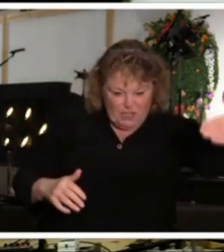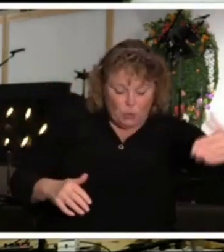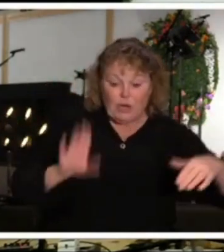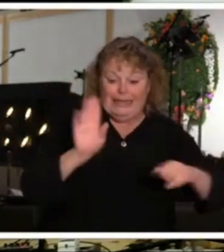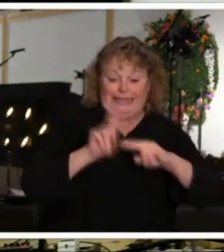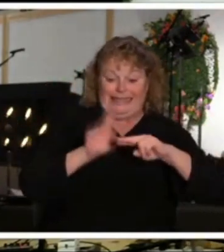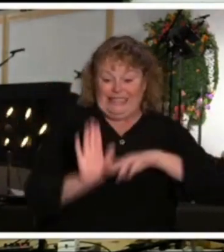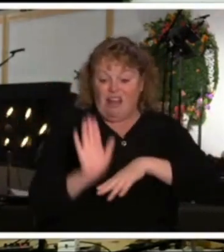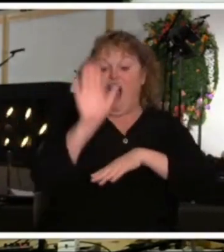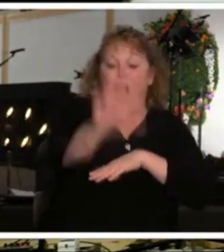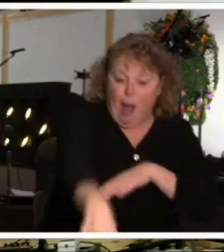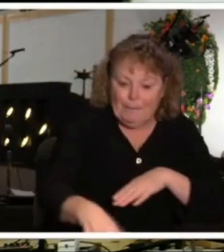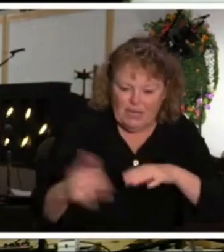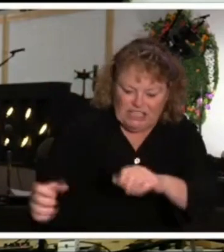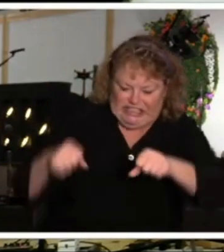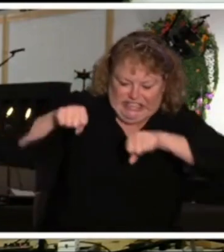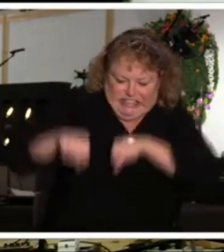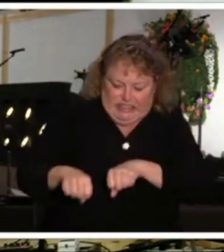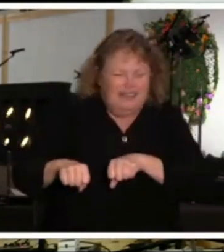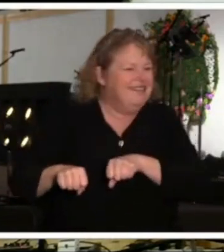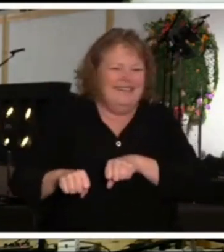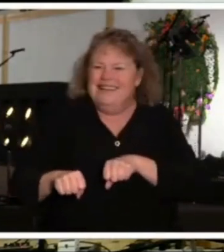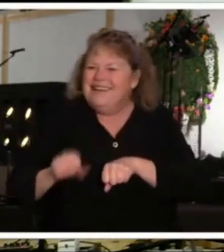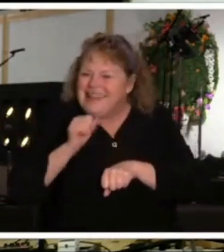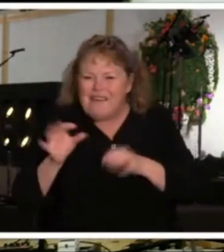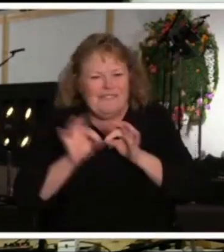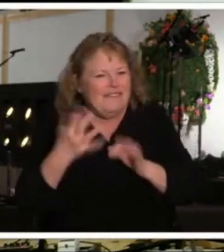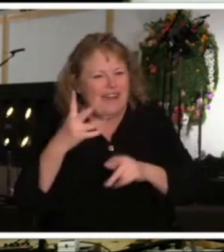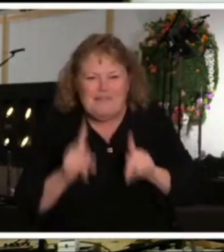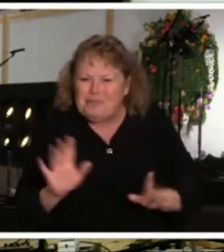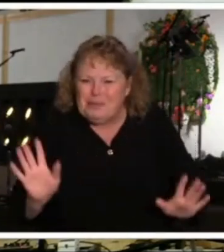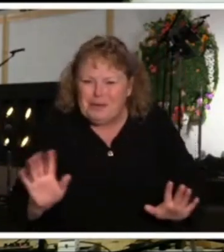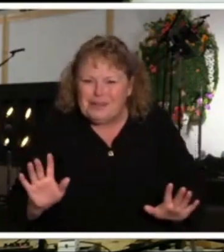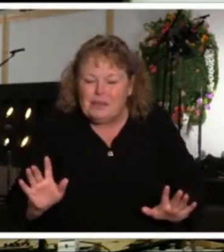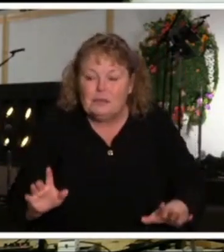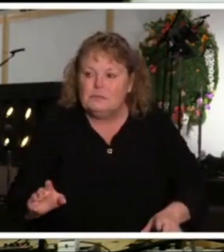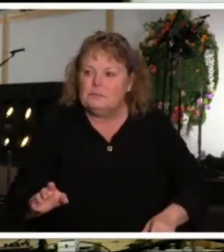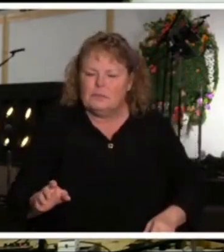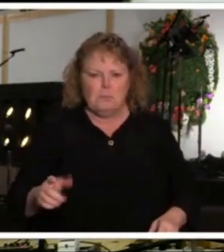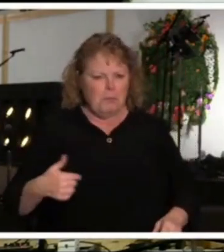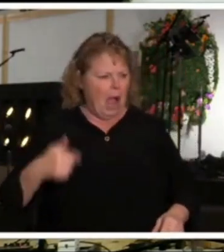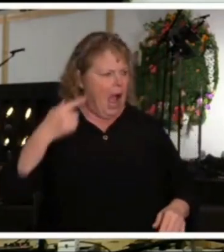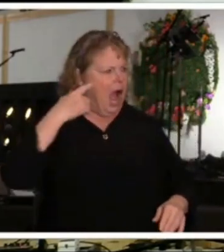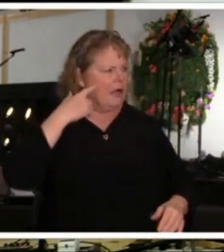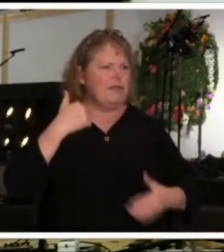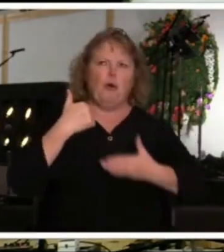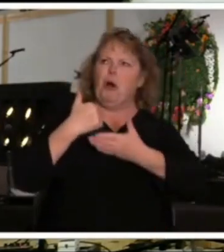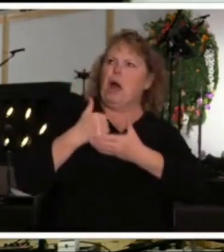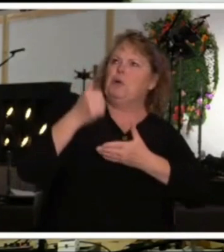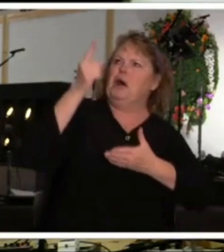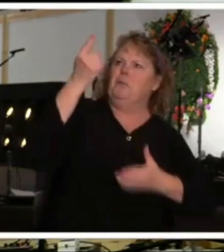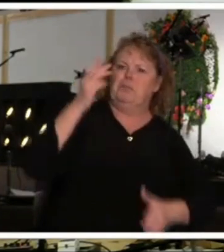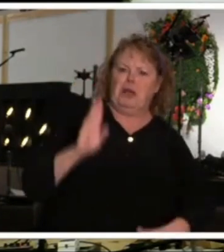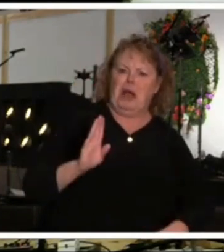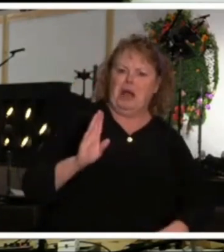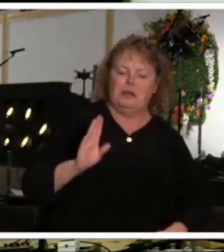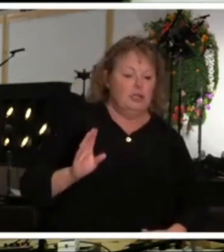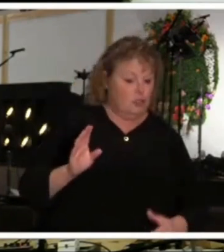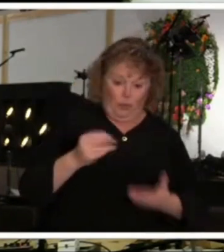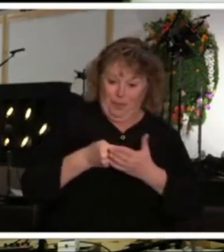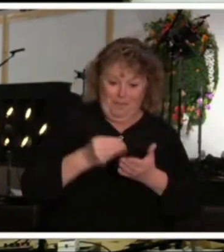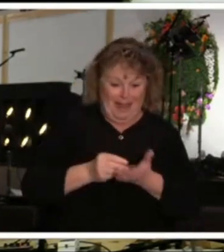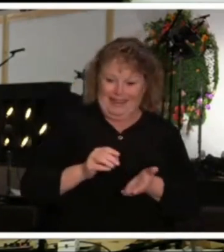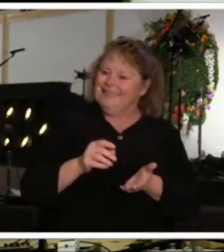The worst part about it was I thought I was helping God out. So I spent money on this car that I couldn't fit my family into the